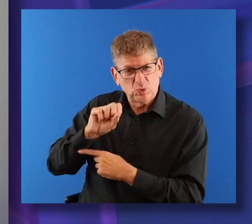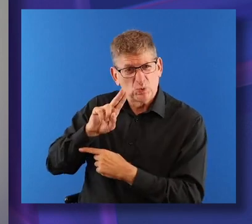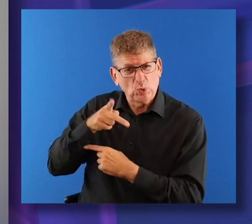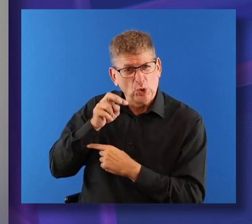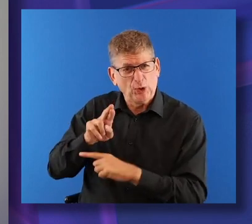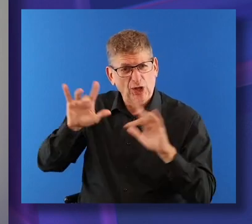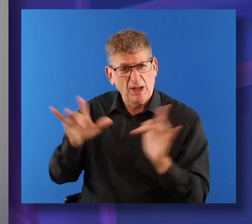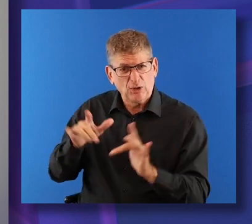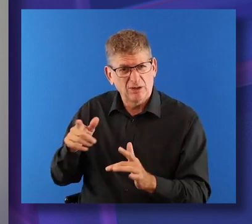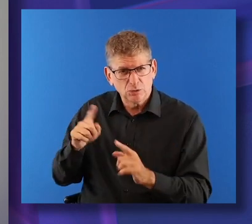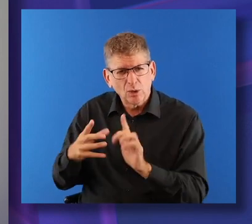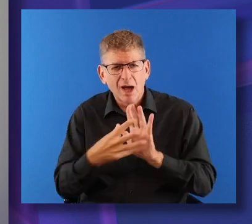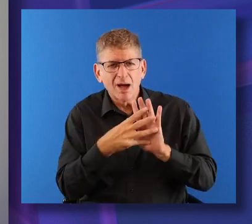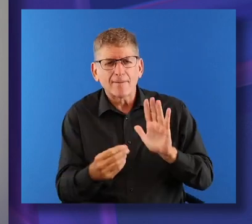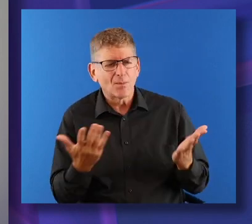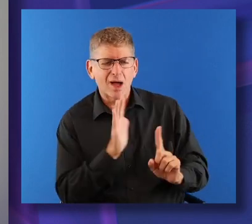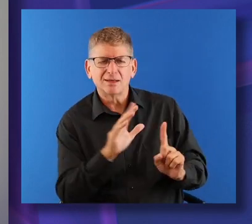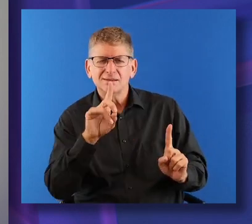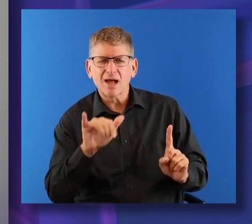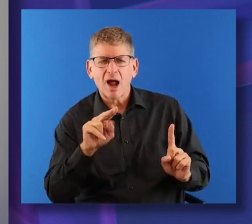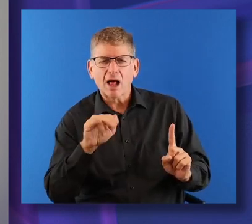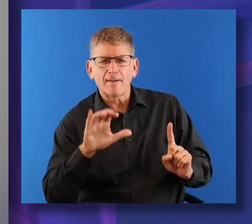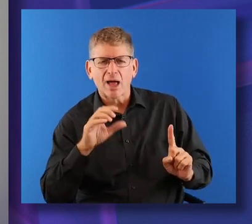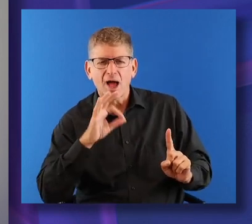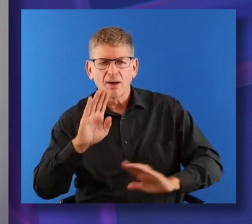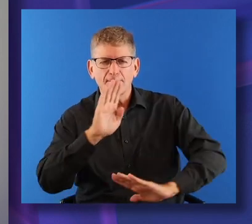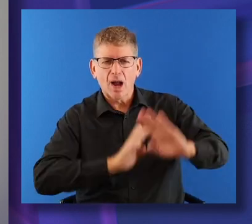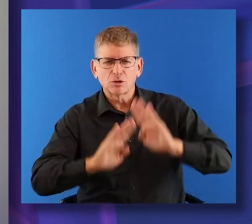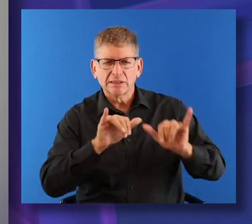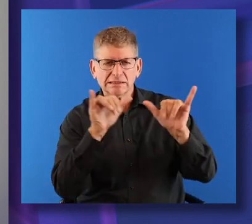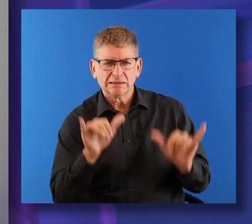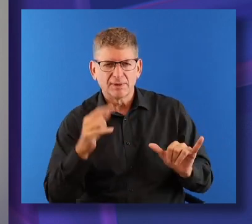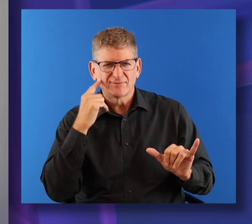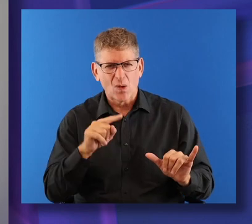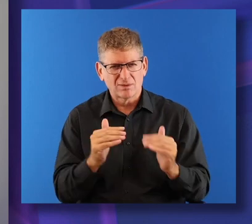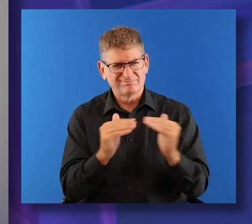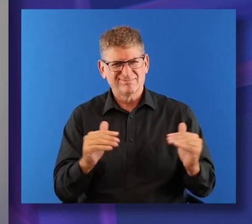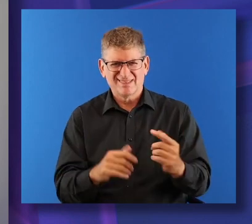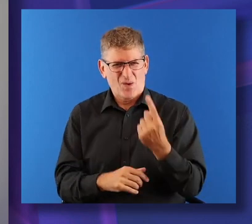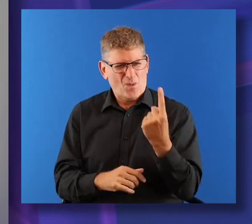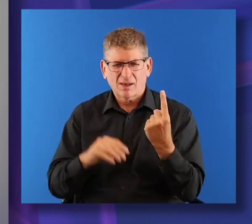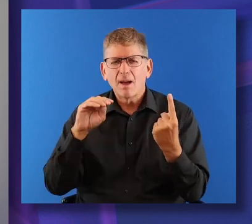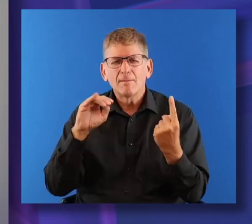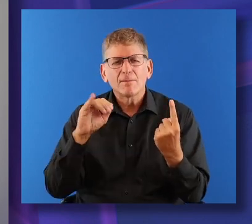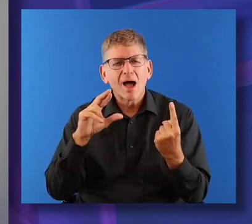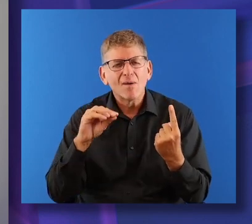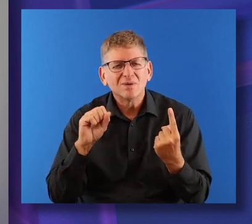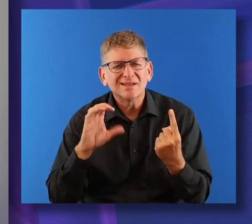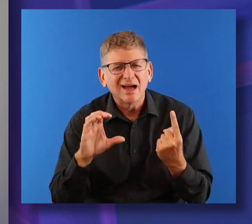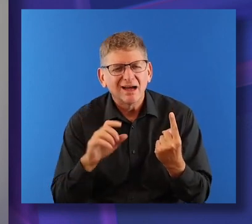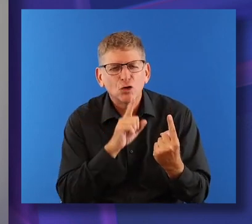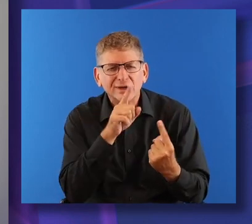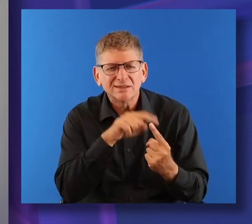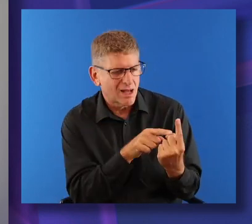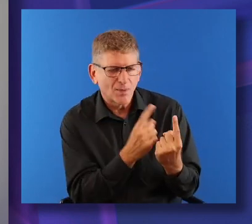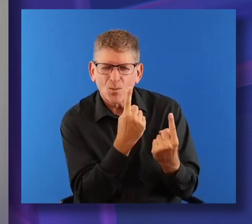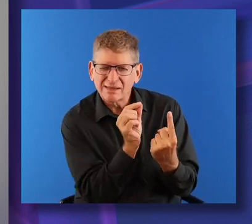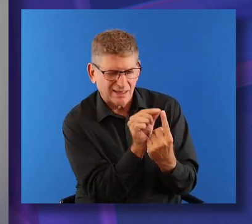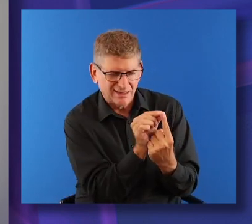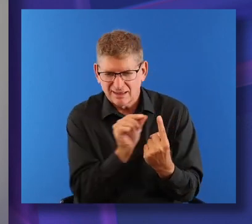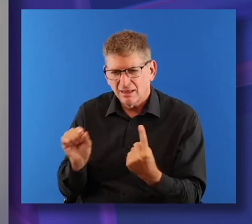they represent fixed algorithms that don't improve with experience. From a machine learning perspective, however,